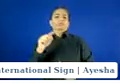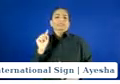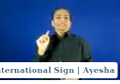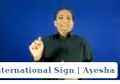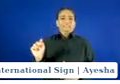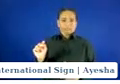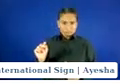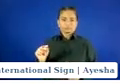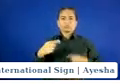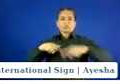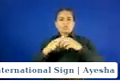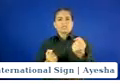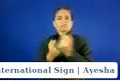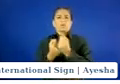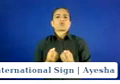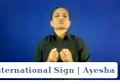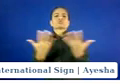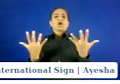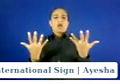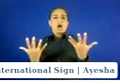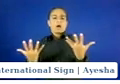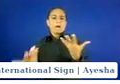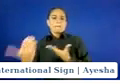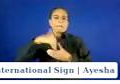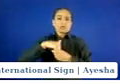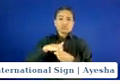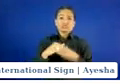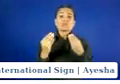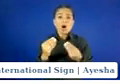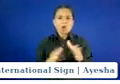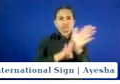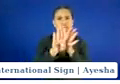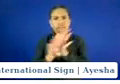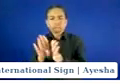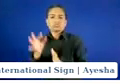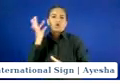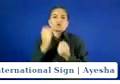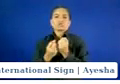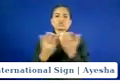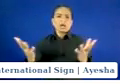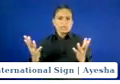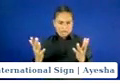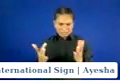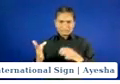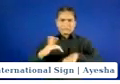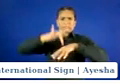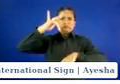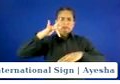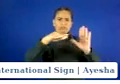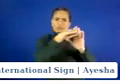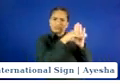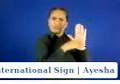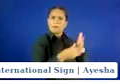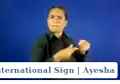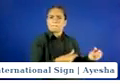Last but not least, next slide, please. Last but not least, inclusive social protection policy is